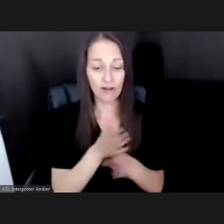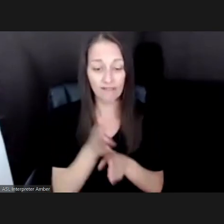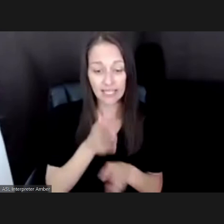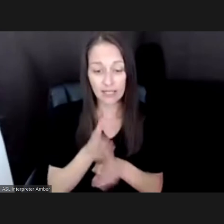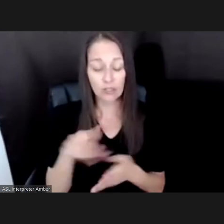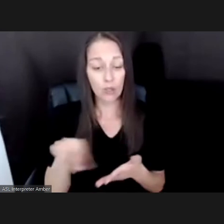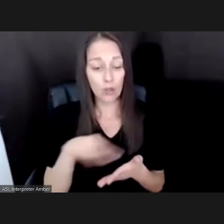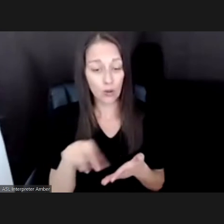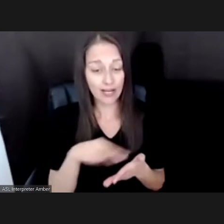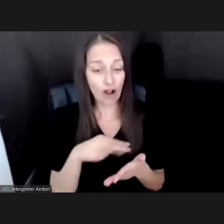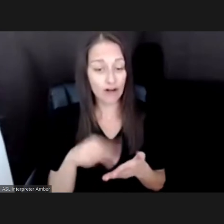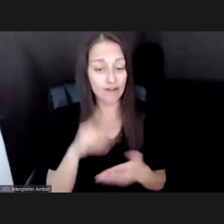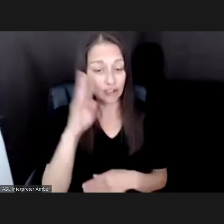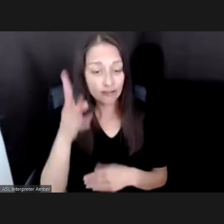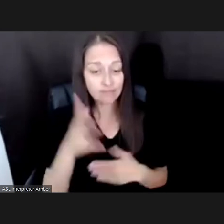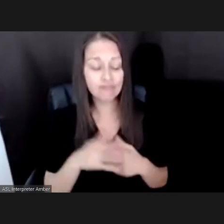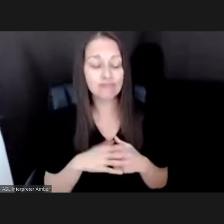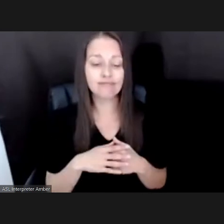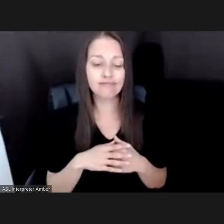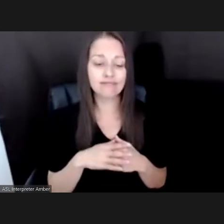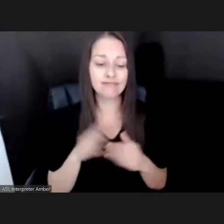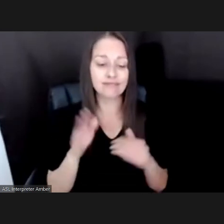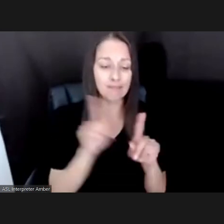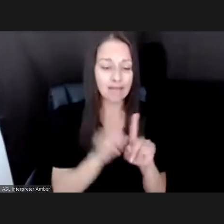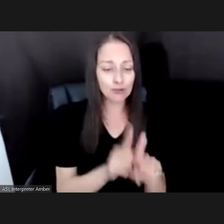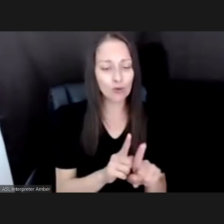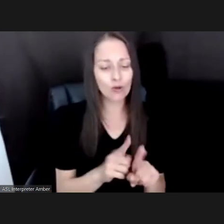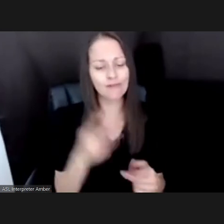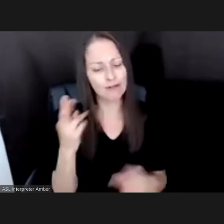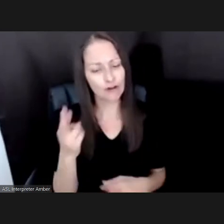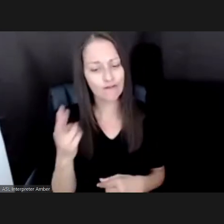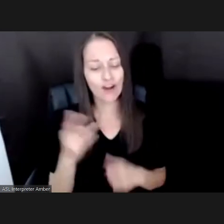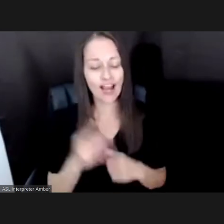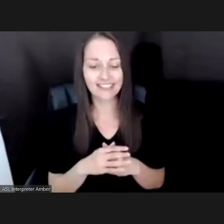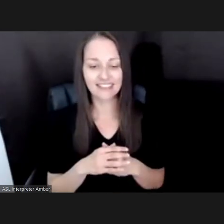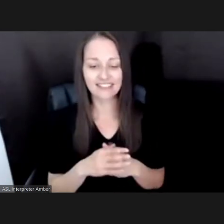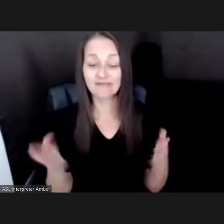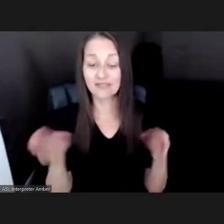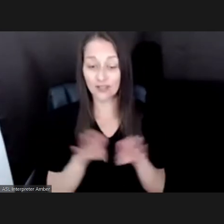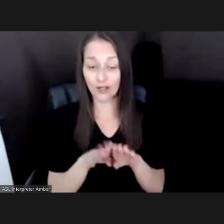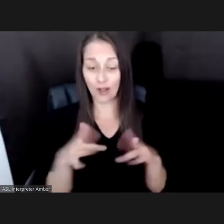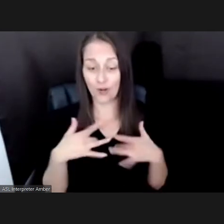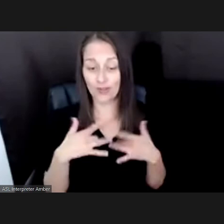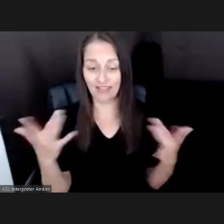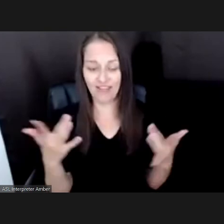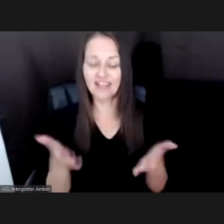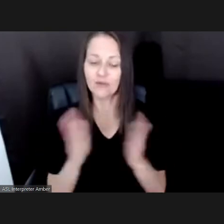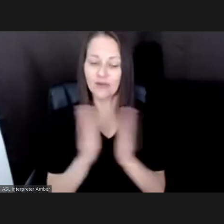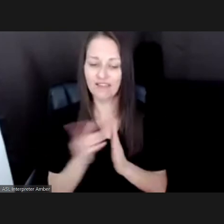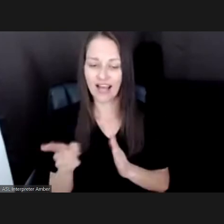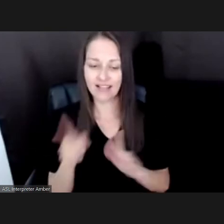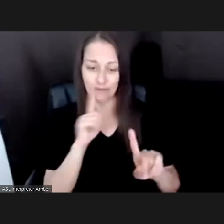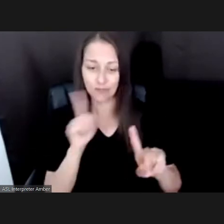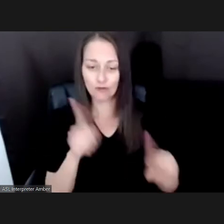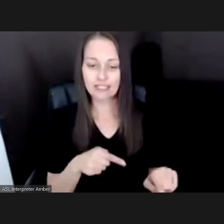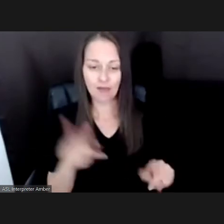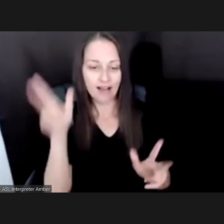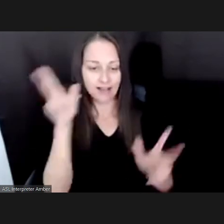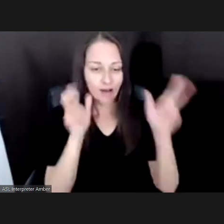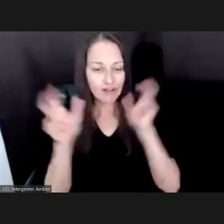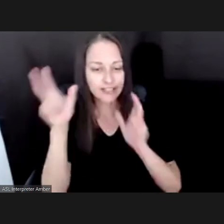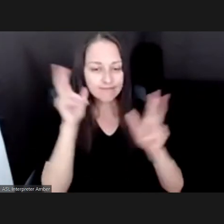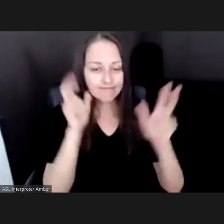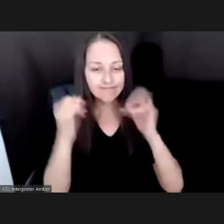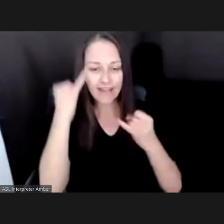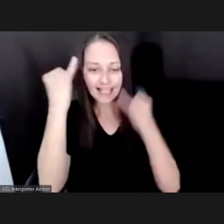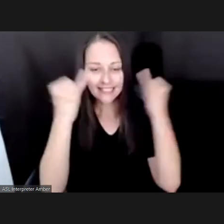mentor, and good friend to so many of us. To close our event, we've asked him to respond to what he heard today and to share his